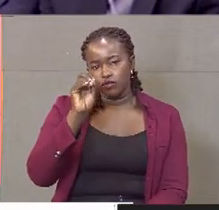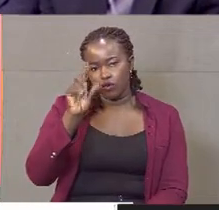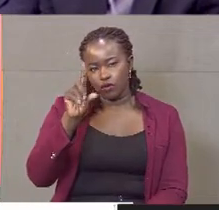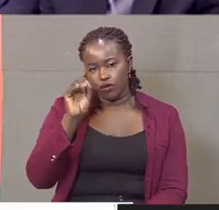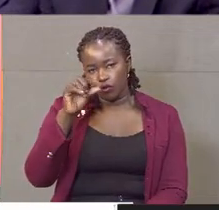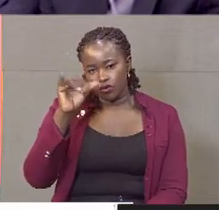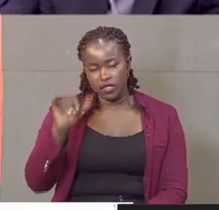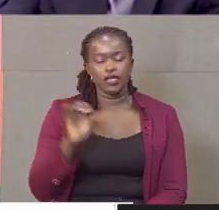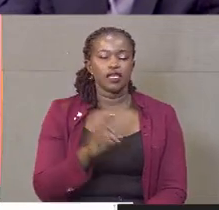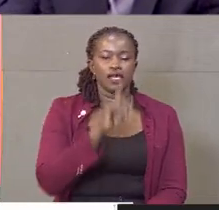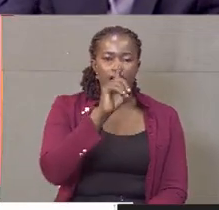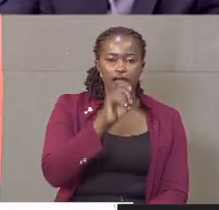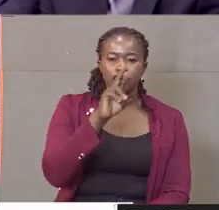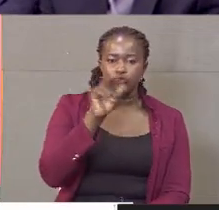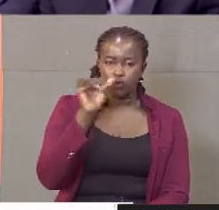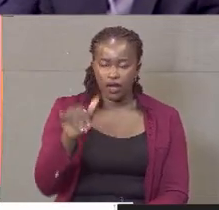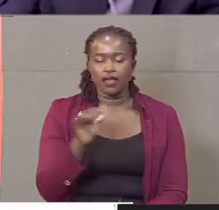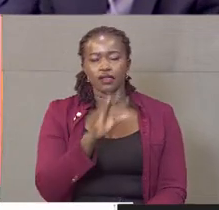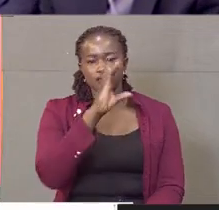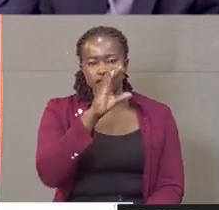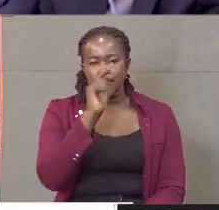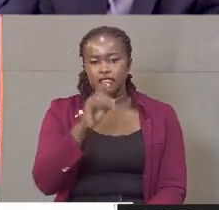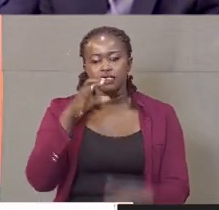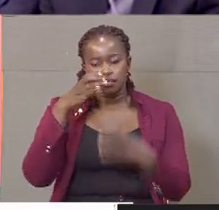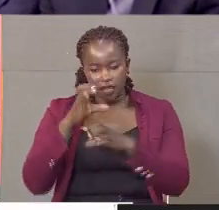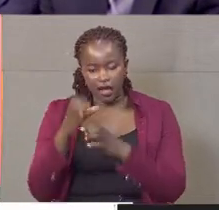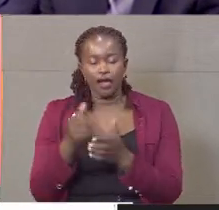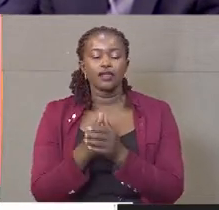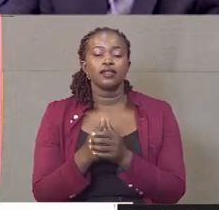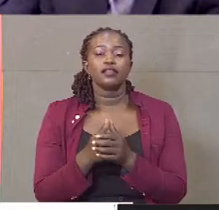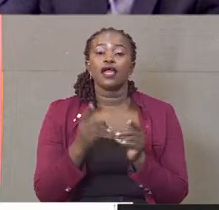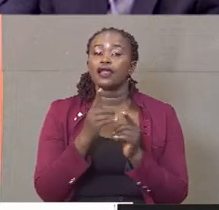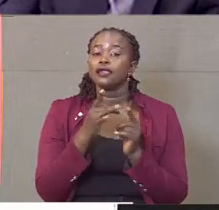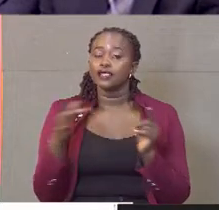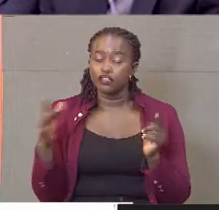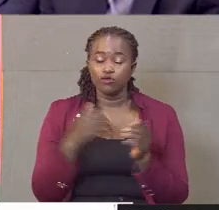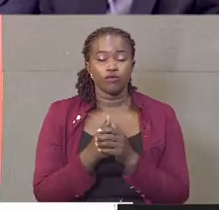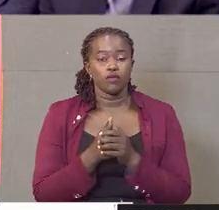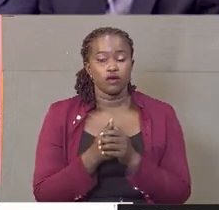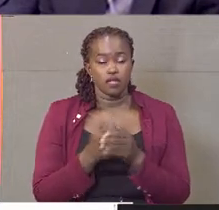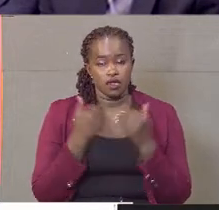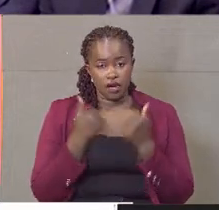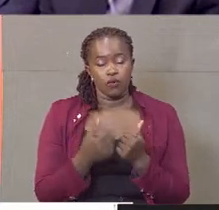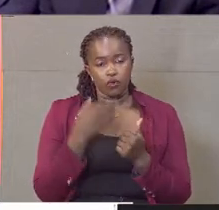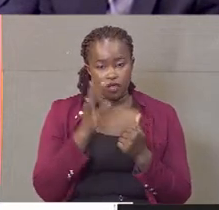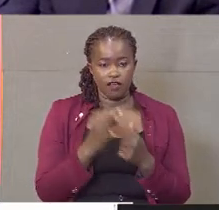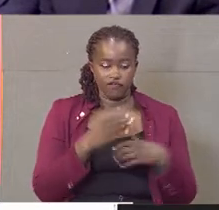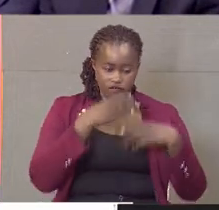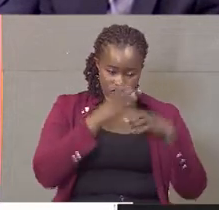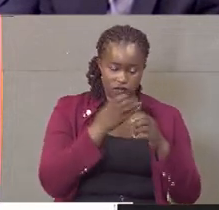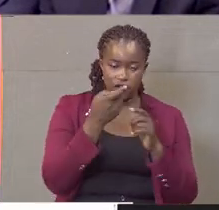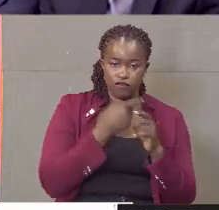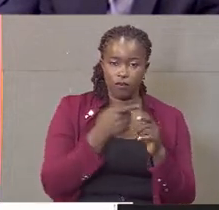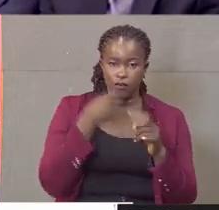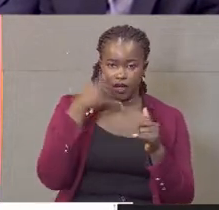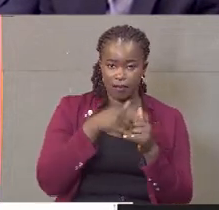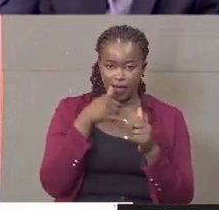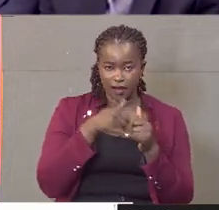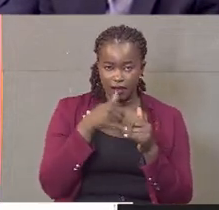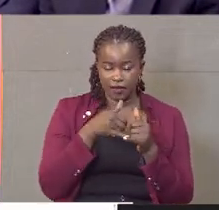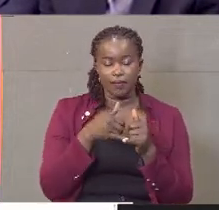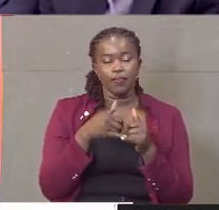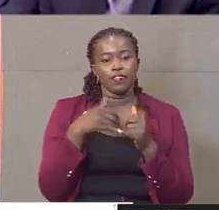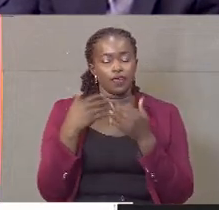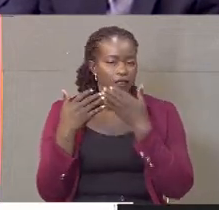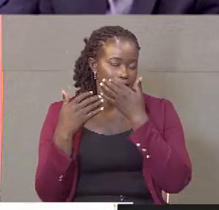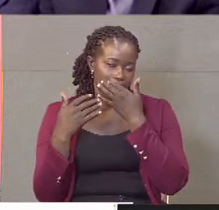CT scans, they are digital x-rays, to the extent that if you take an x-ray in Kawale Hospital